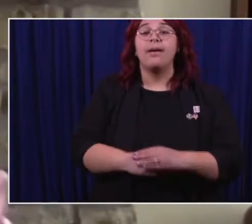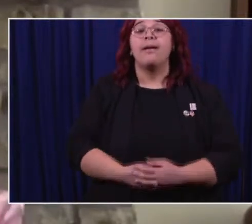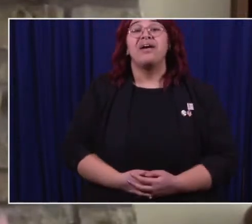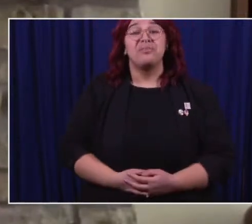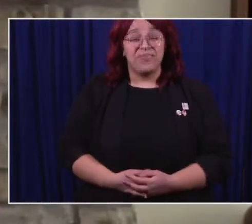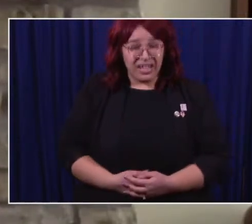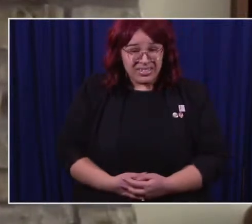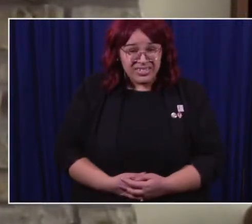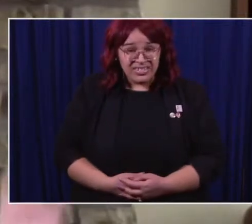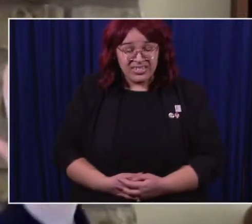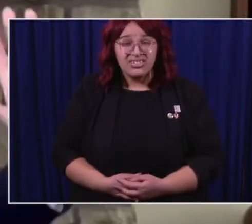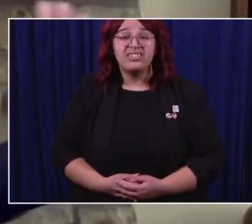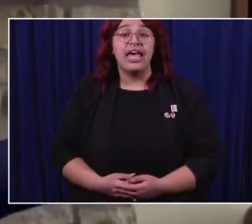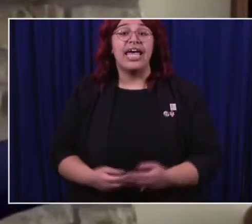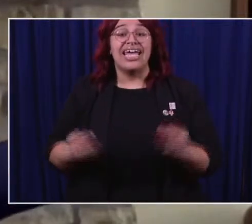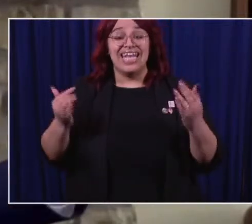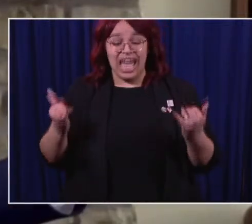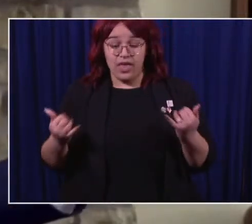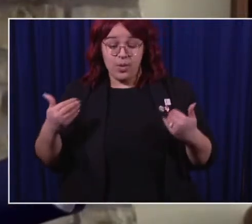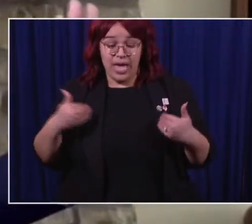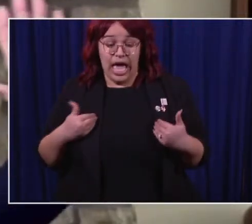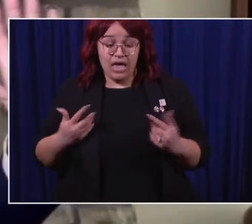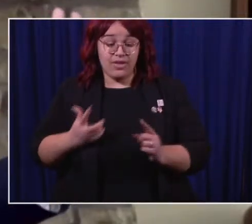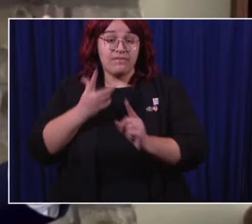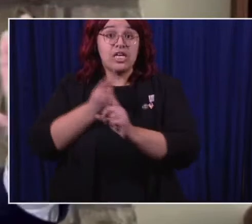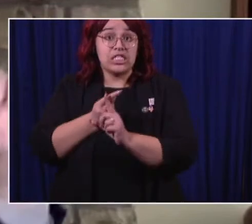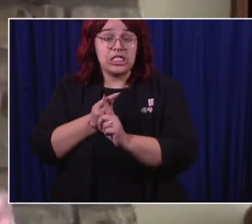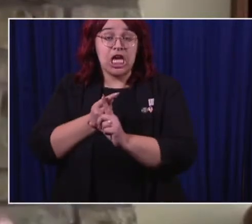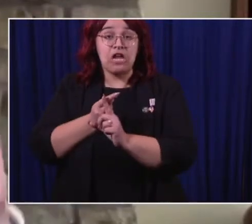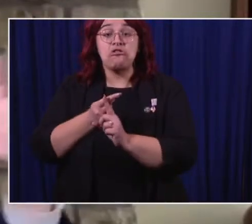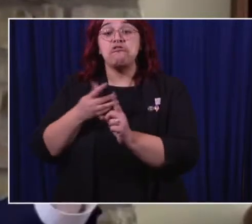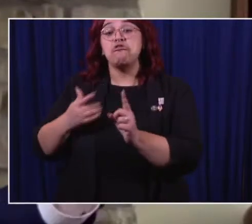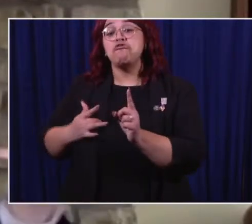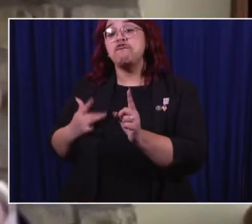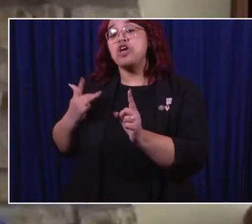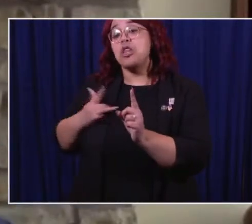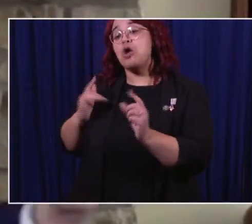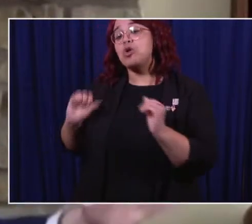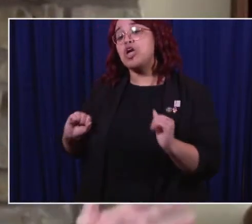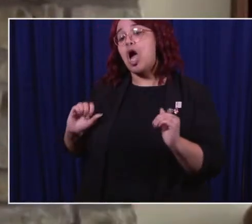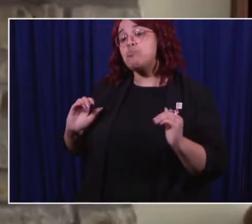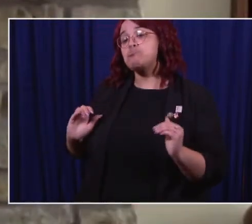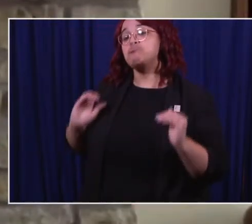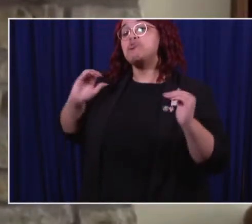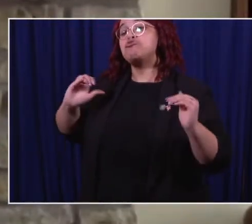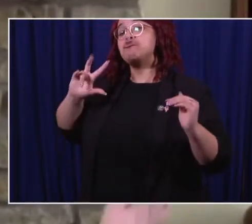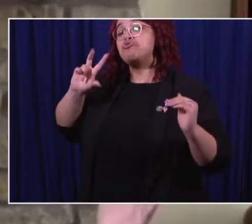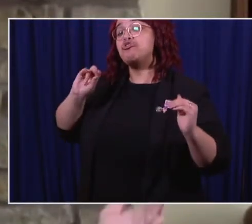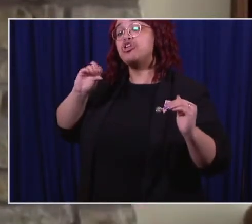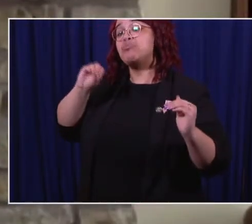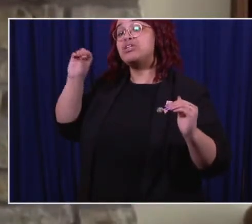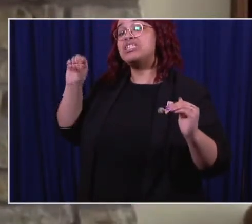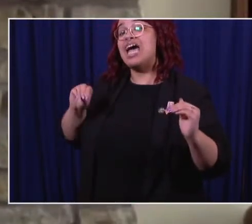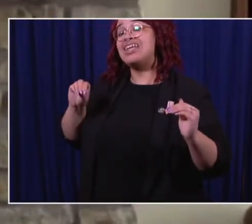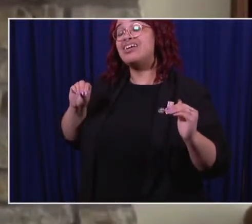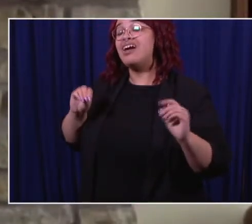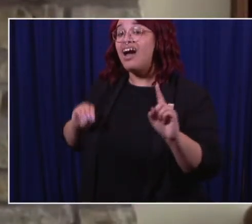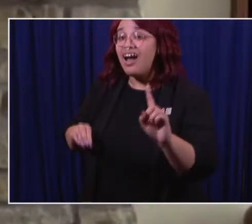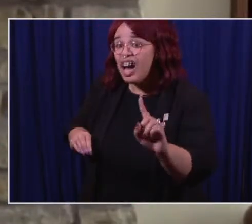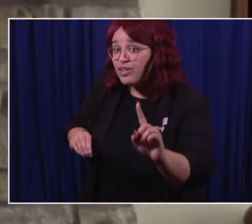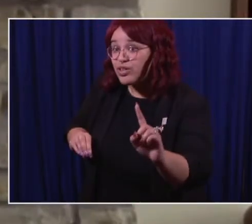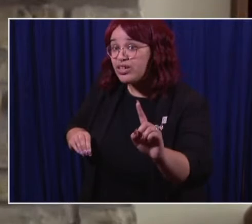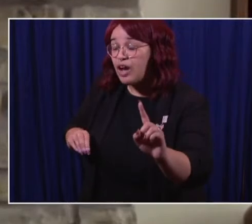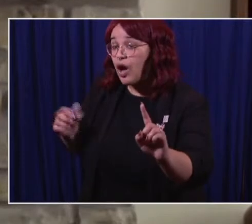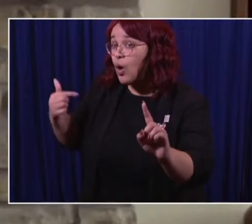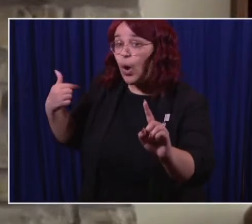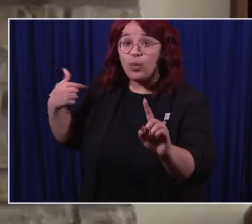one exception, dark cloud out there is the variant, and we don't know how that's going to impact it. And I've told all of them that